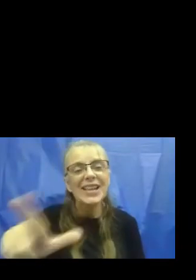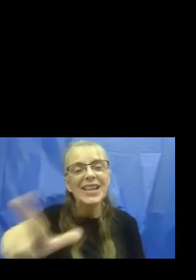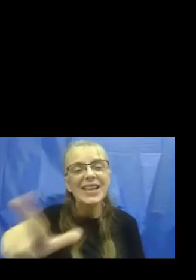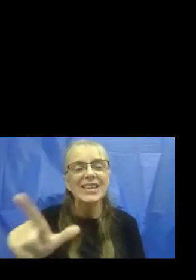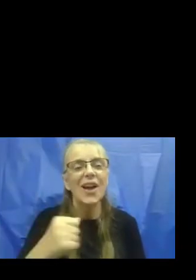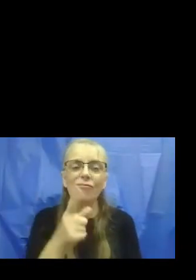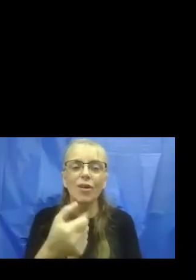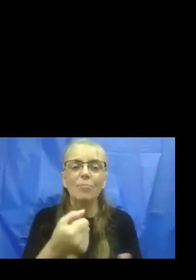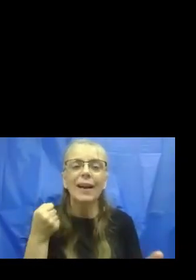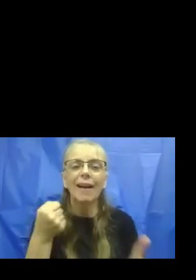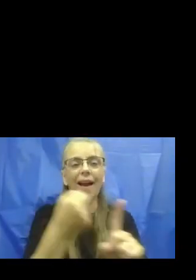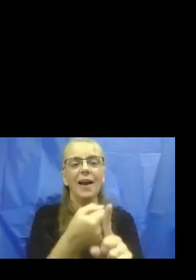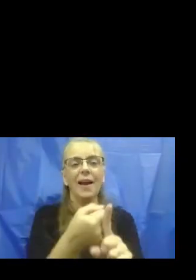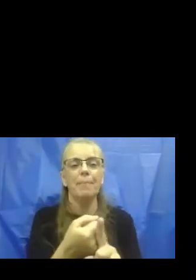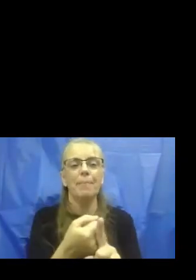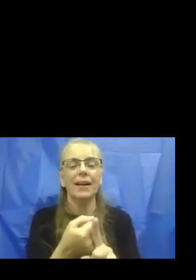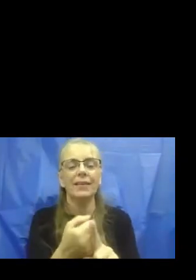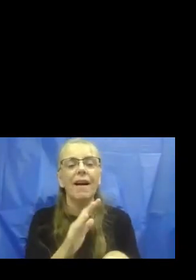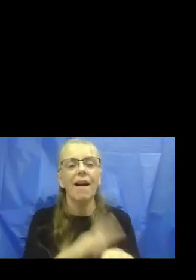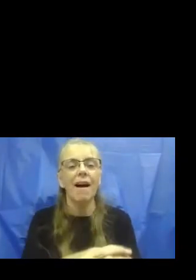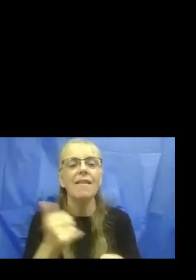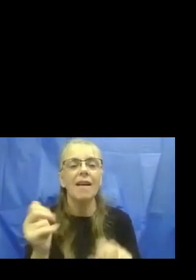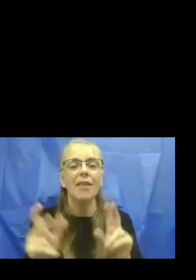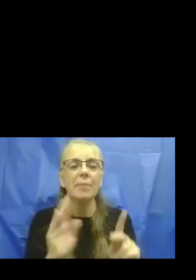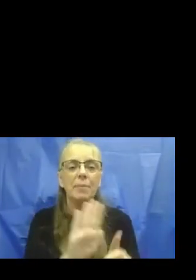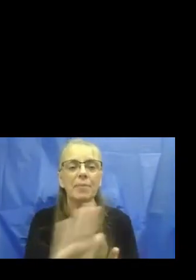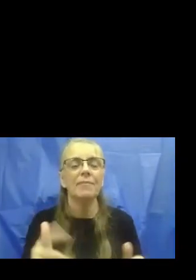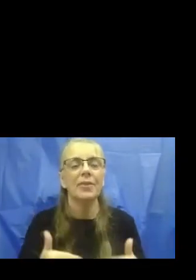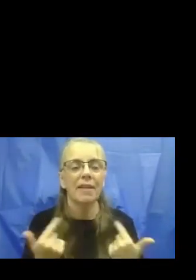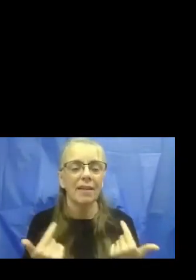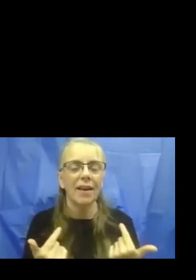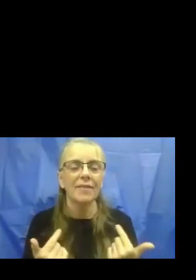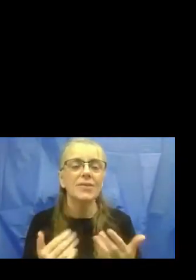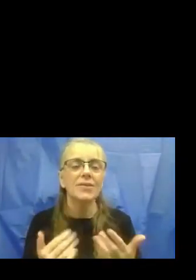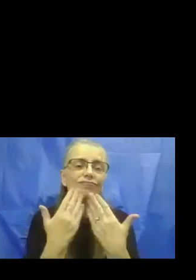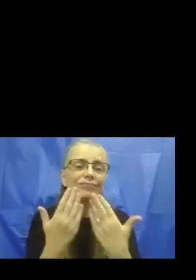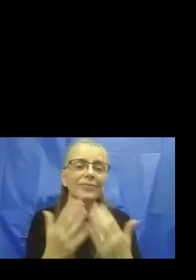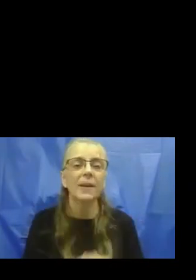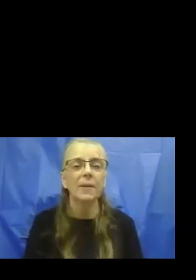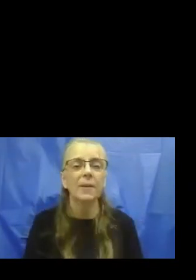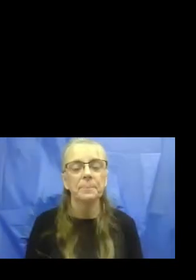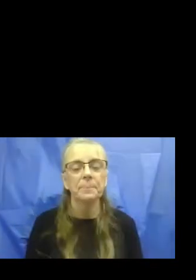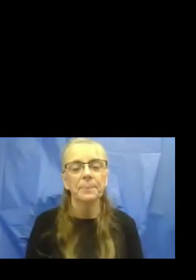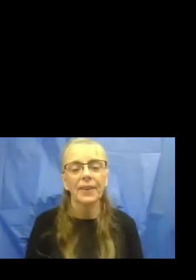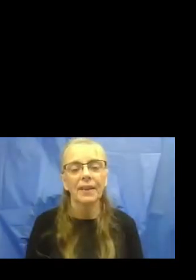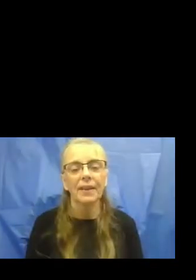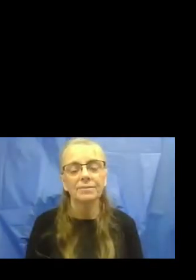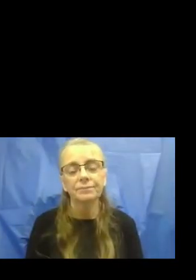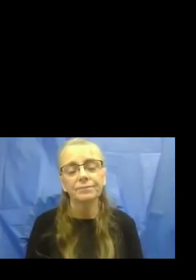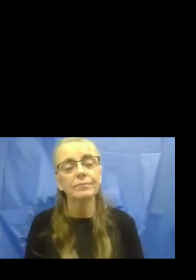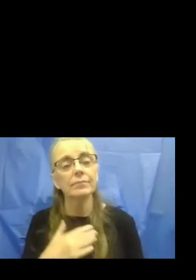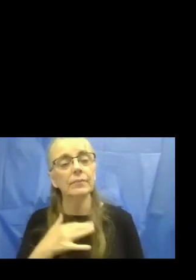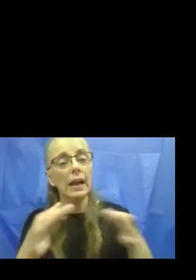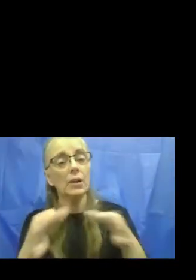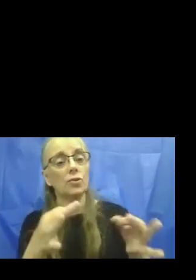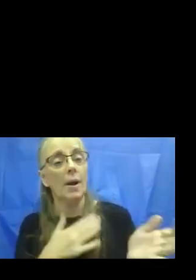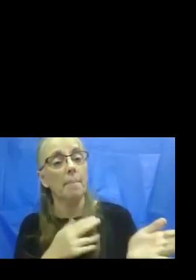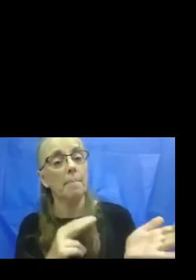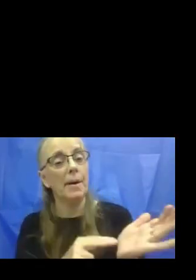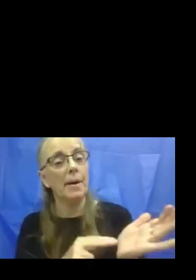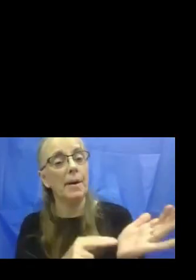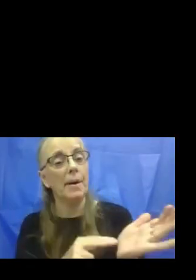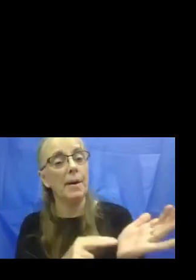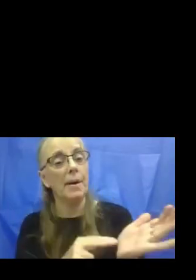you. I would describe my nurse, Lisa, as extraordinary. She was heaven